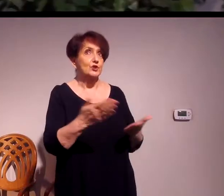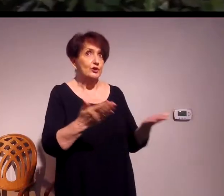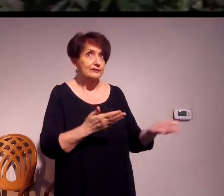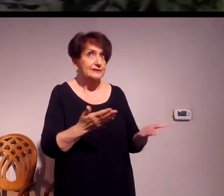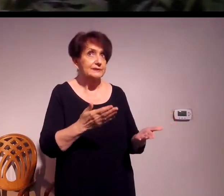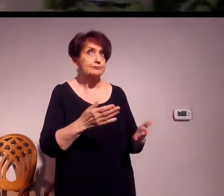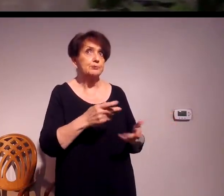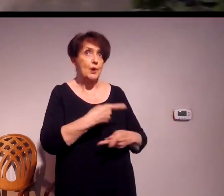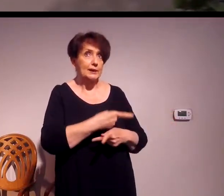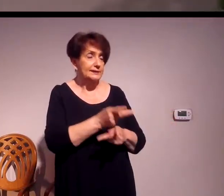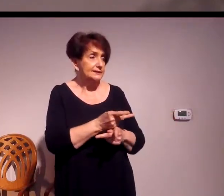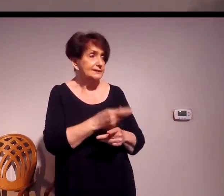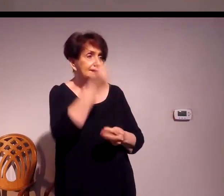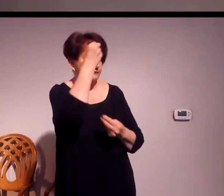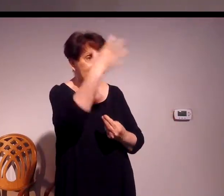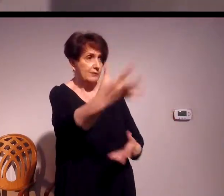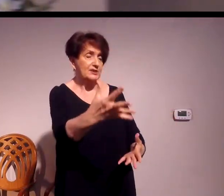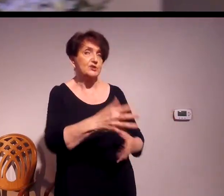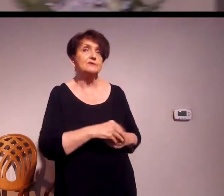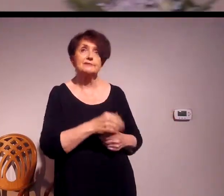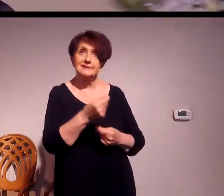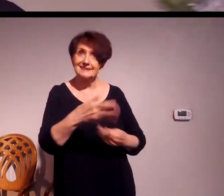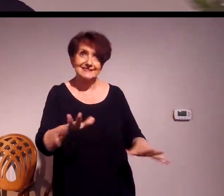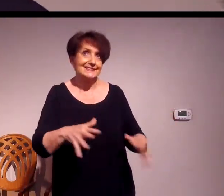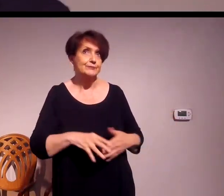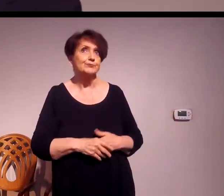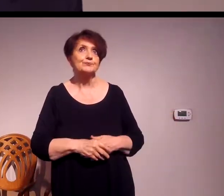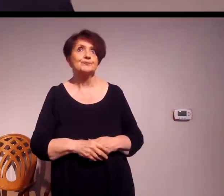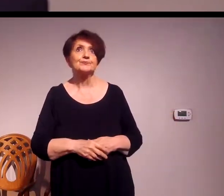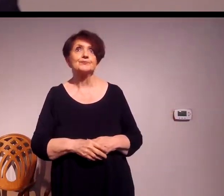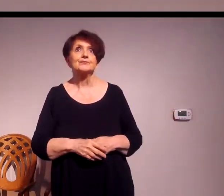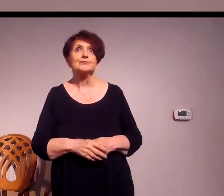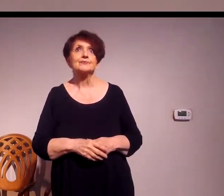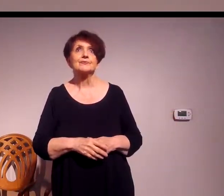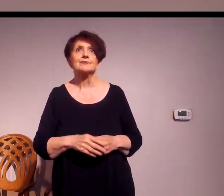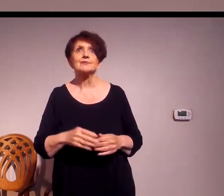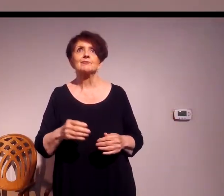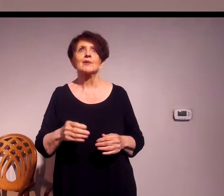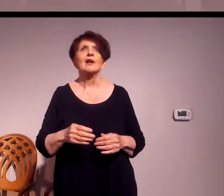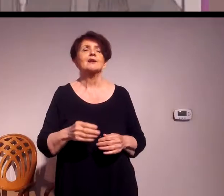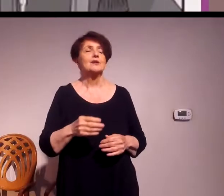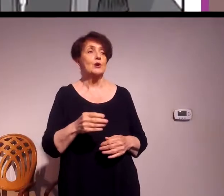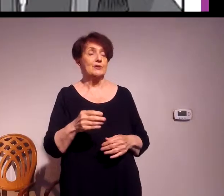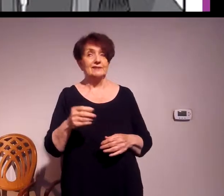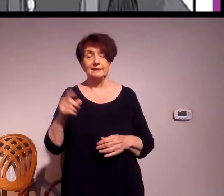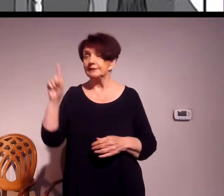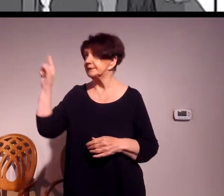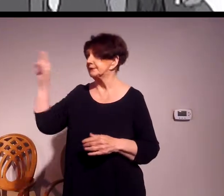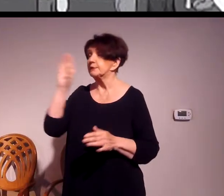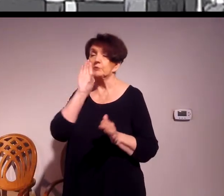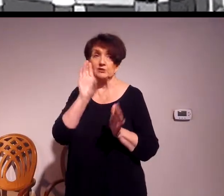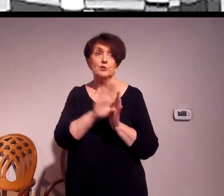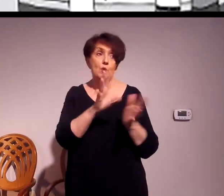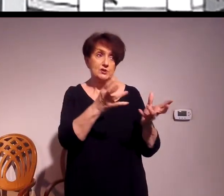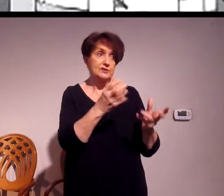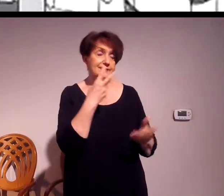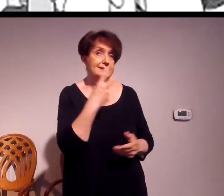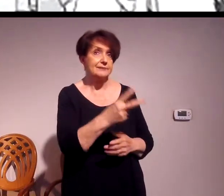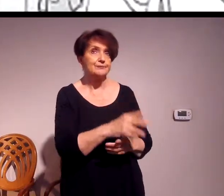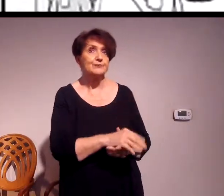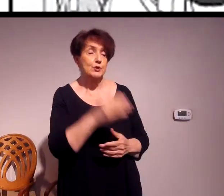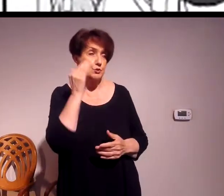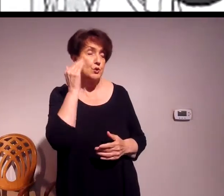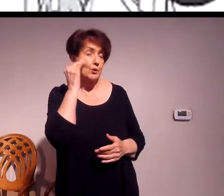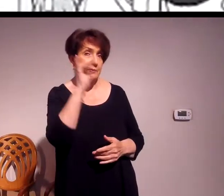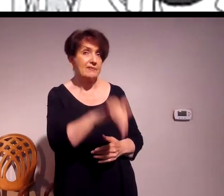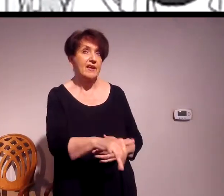or products and information, okay? But that's the slide stuff. So let me just get to the slide. This is where I want to be, okay? Because you guys know about this. This